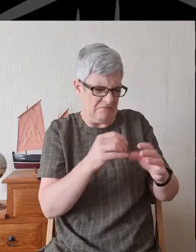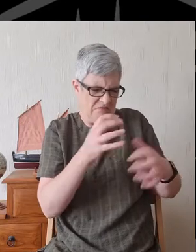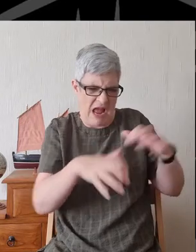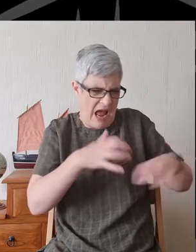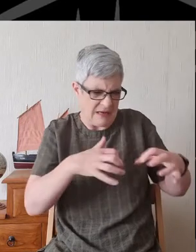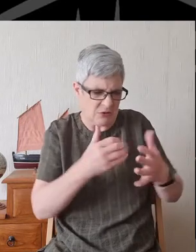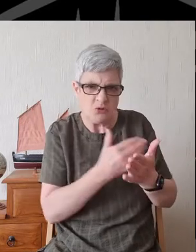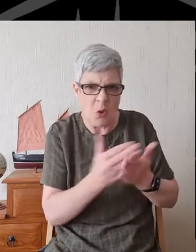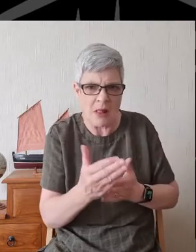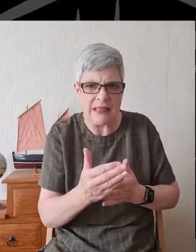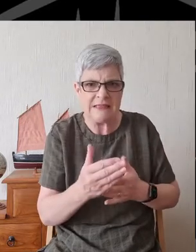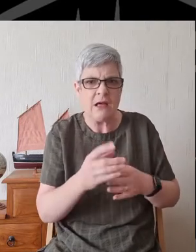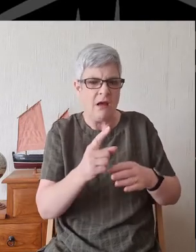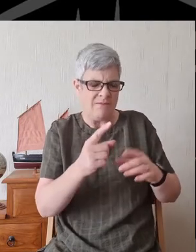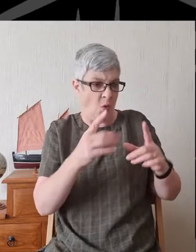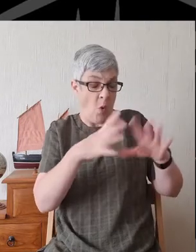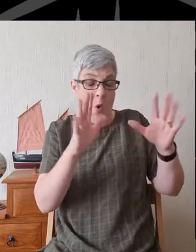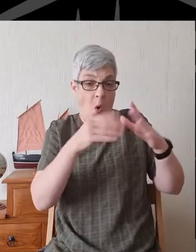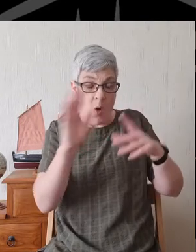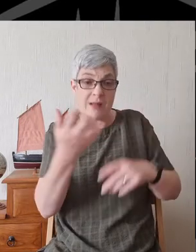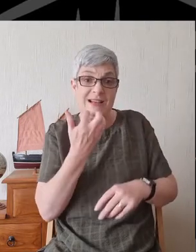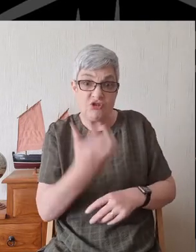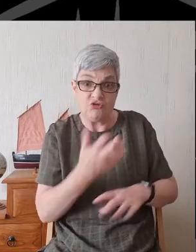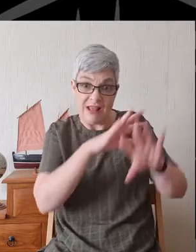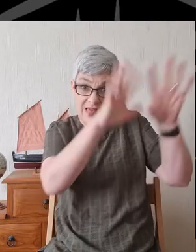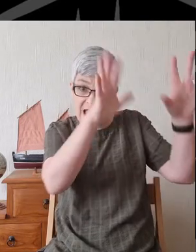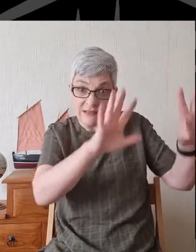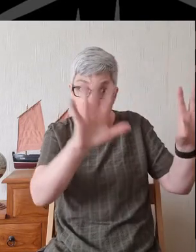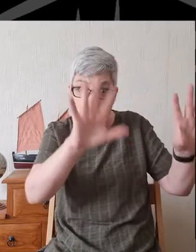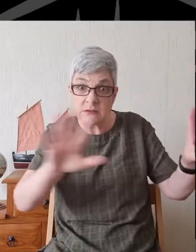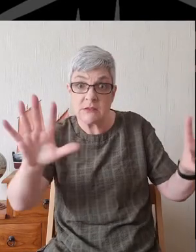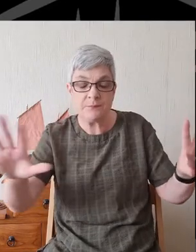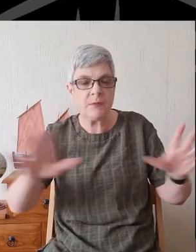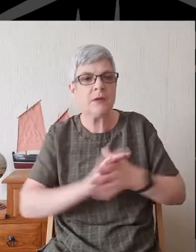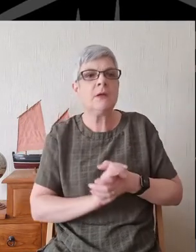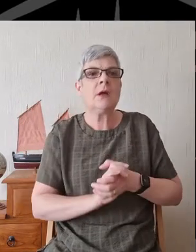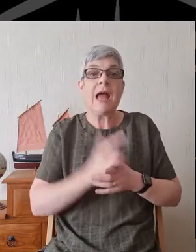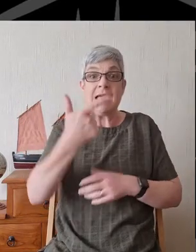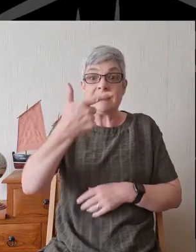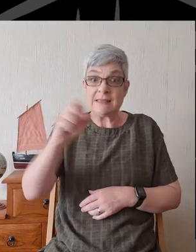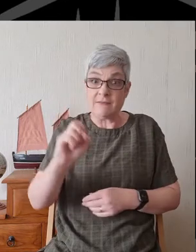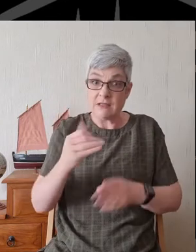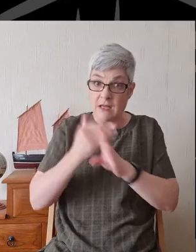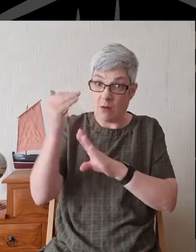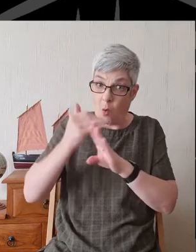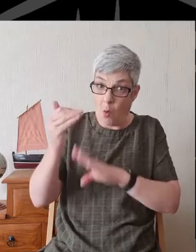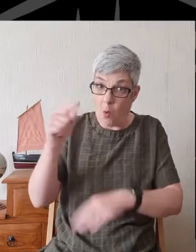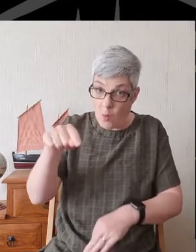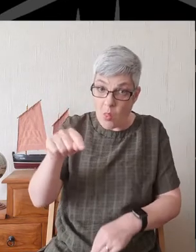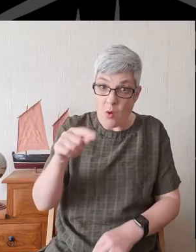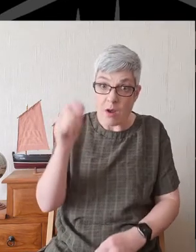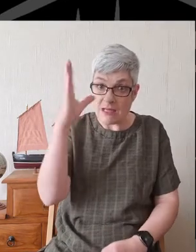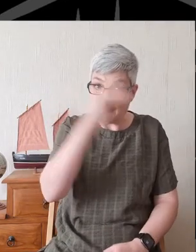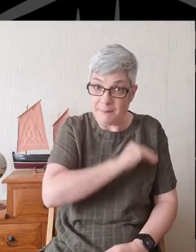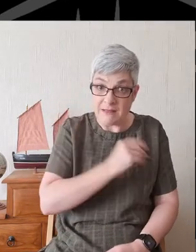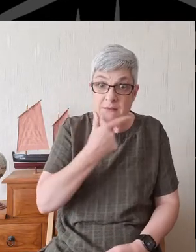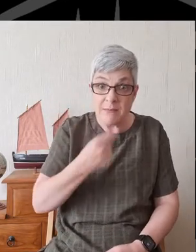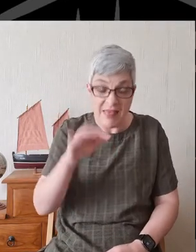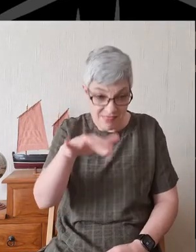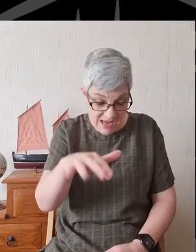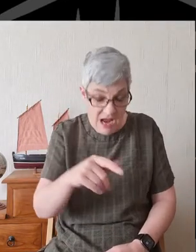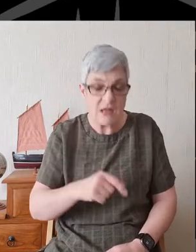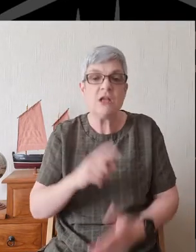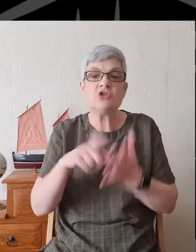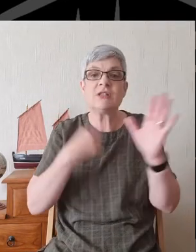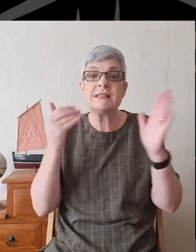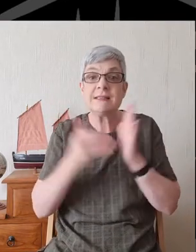and all the idols of Israel. In front of them stood 70 elders of Israel, and Jazaniah, son